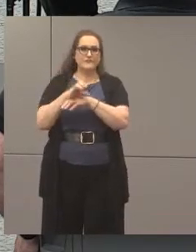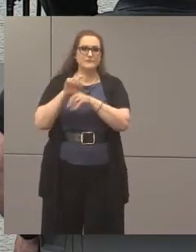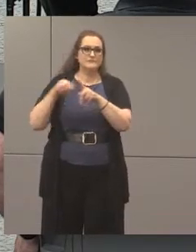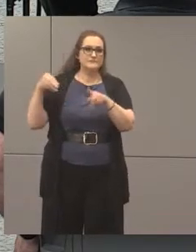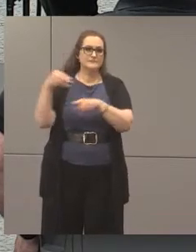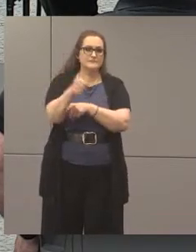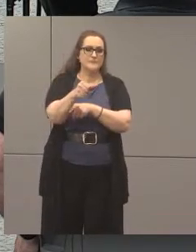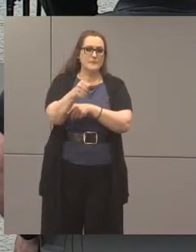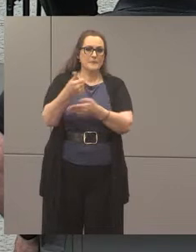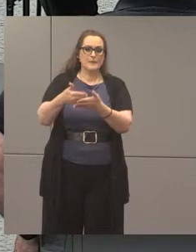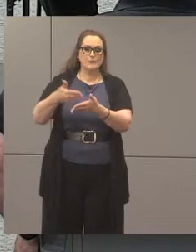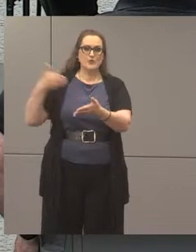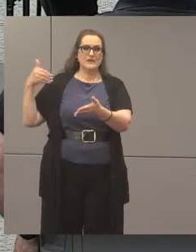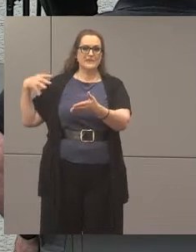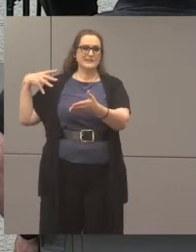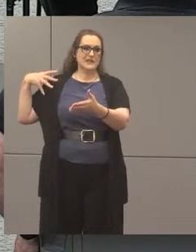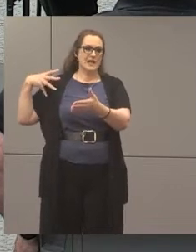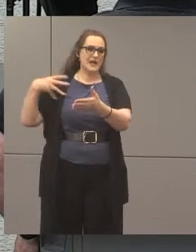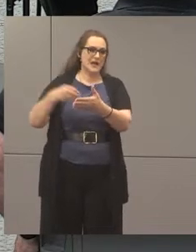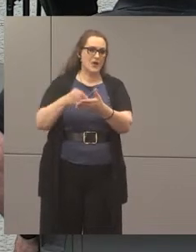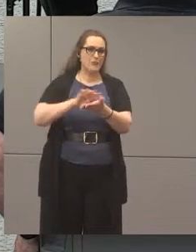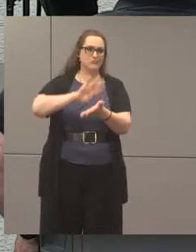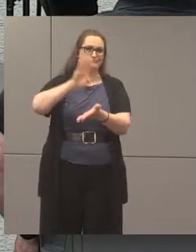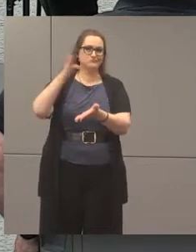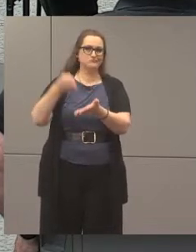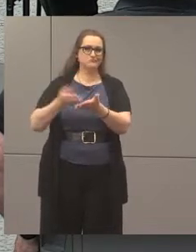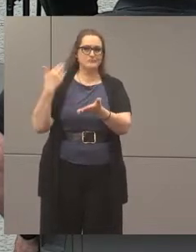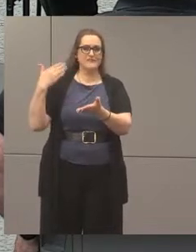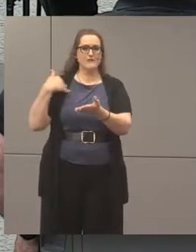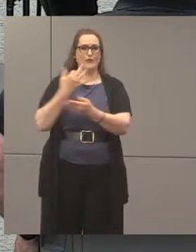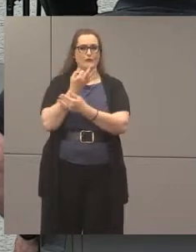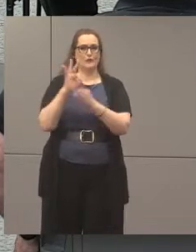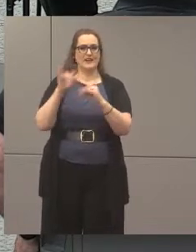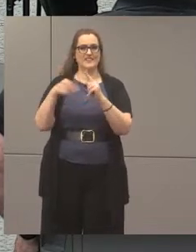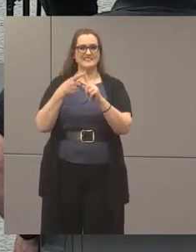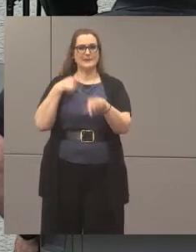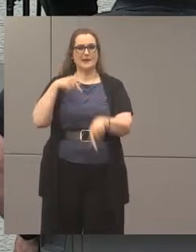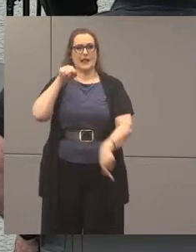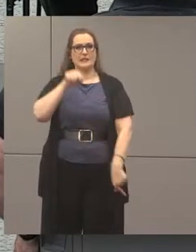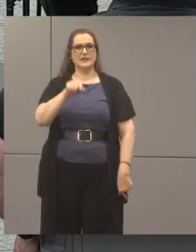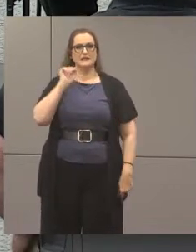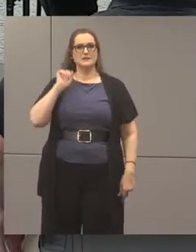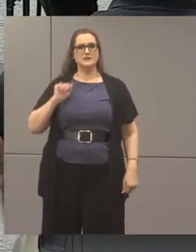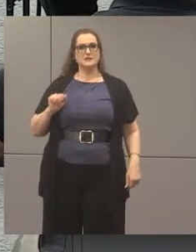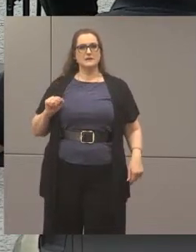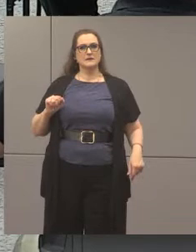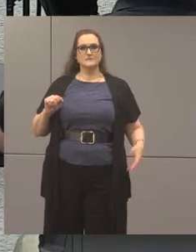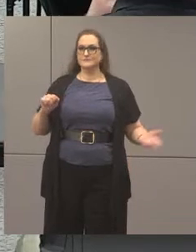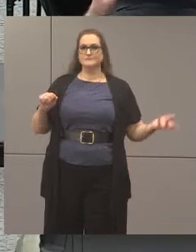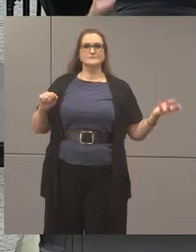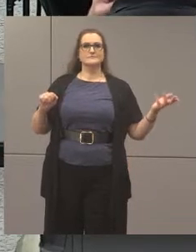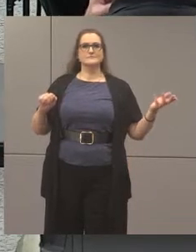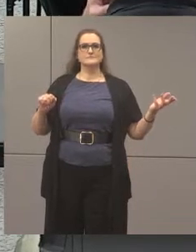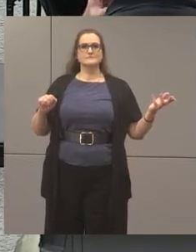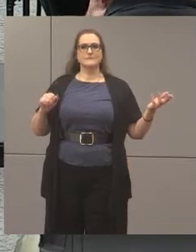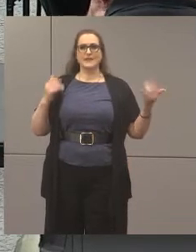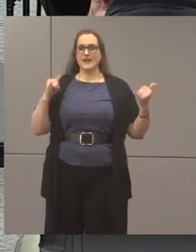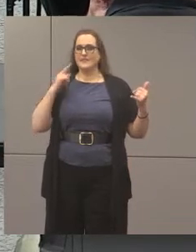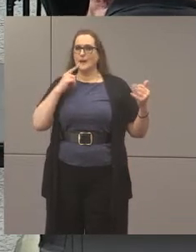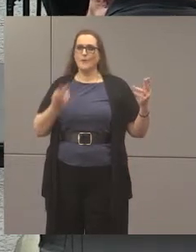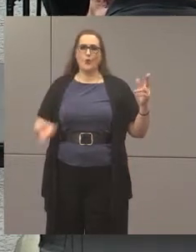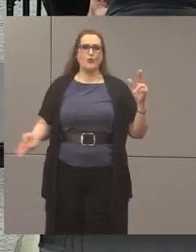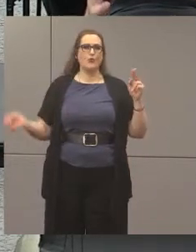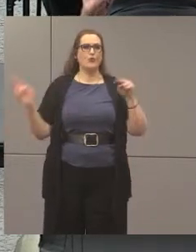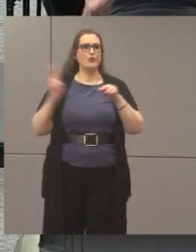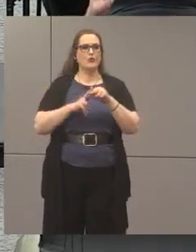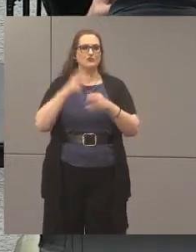previous, where it was free and then somebody clicked and they went back